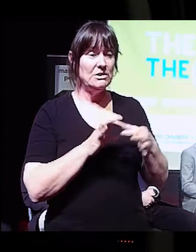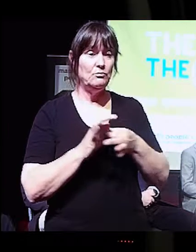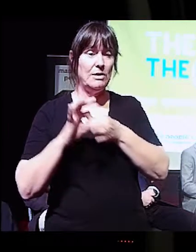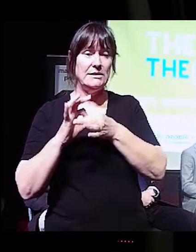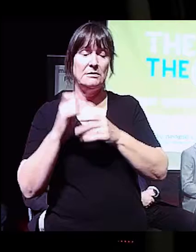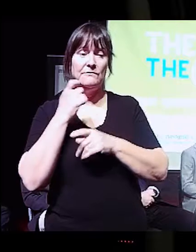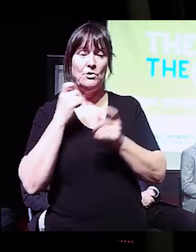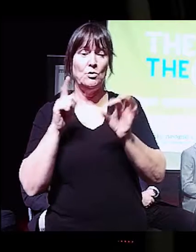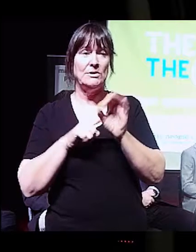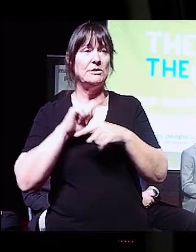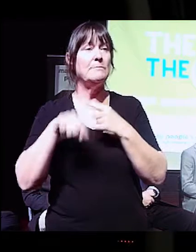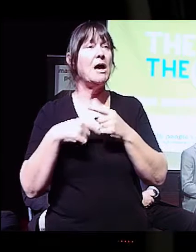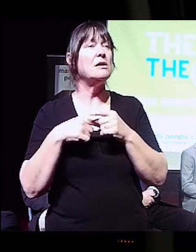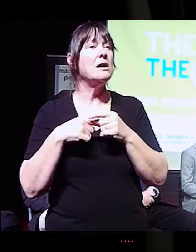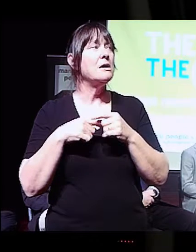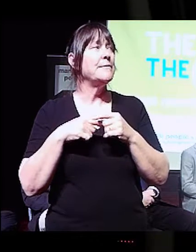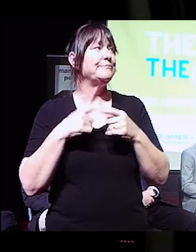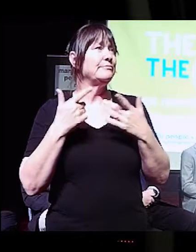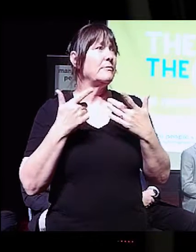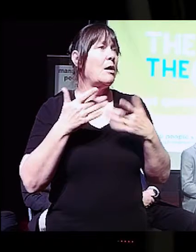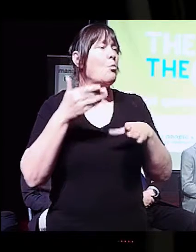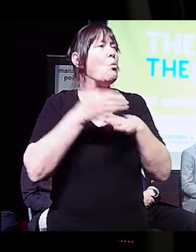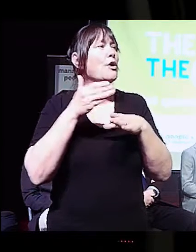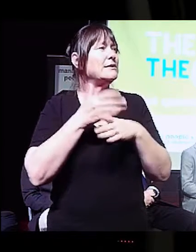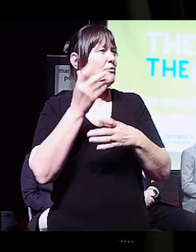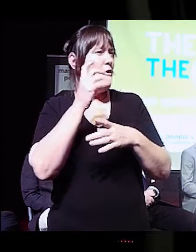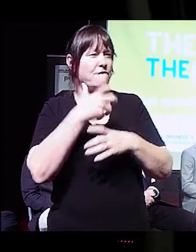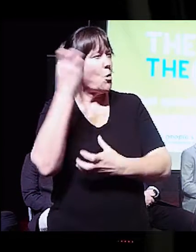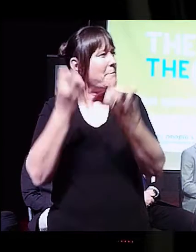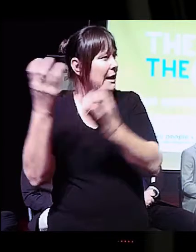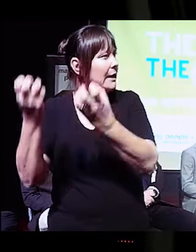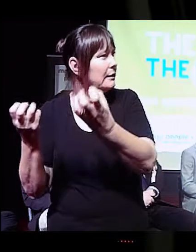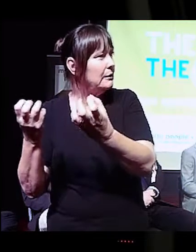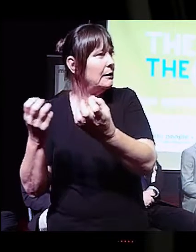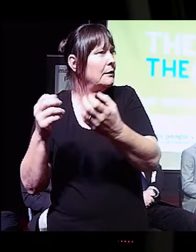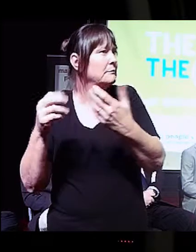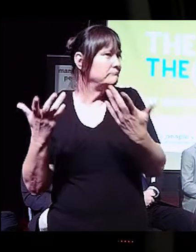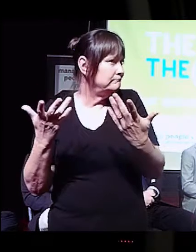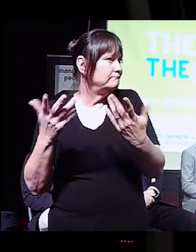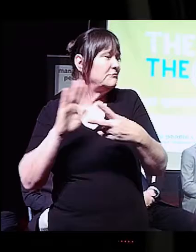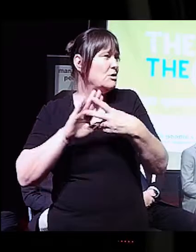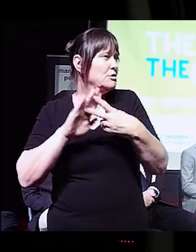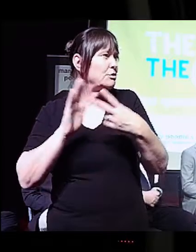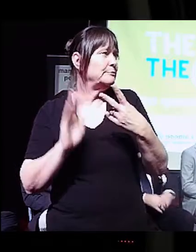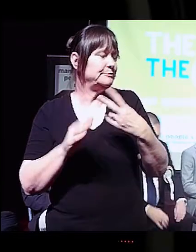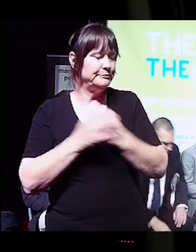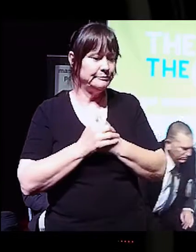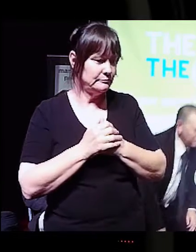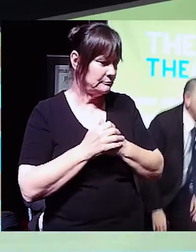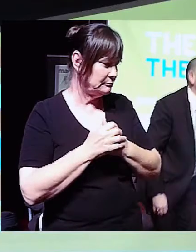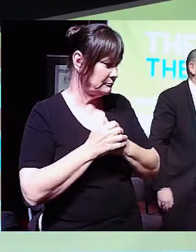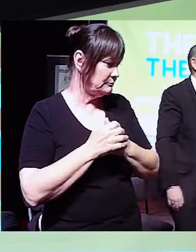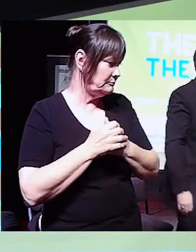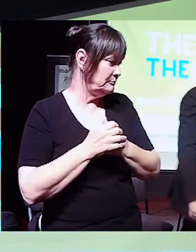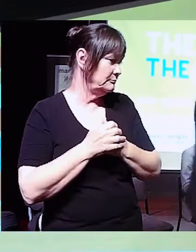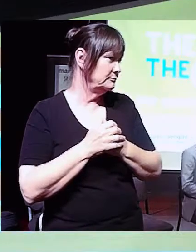we've had about seasonal workers. So if we can perhaps talk about getting people from overseas to the region for either of those two. Anthony Williams.